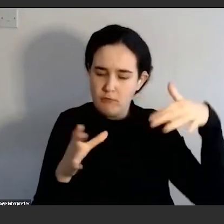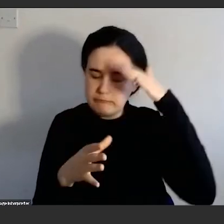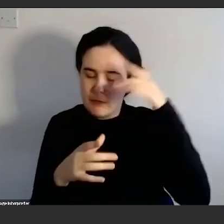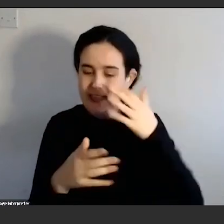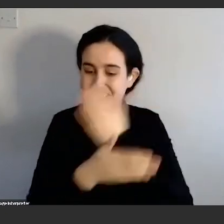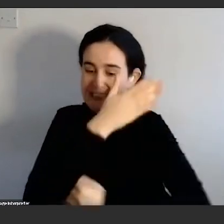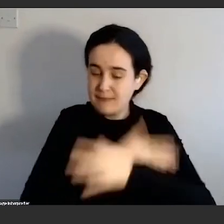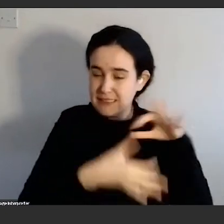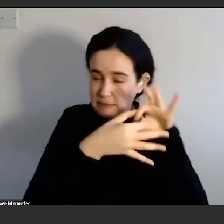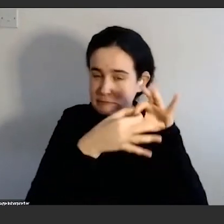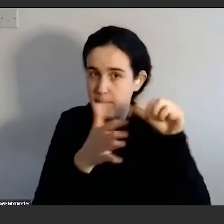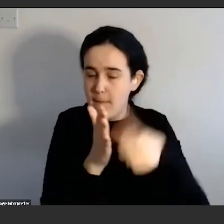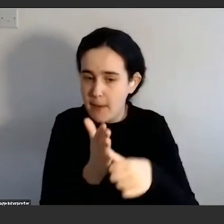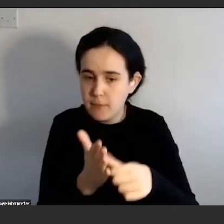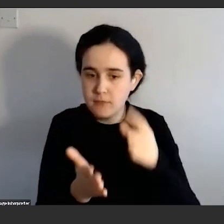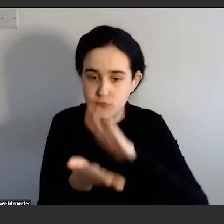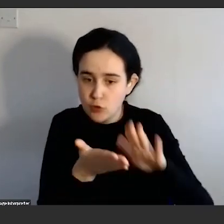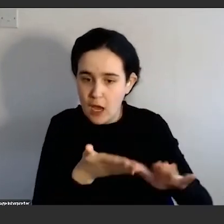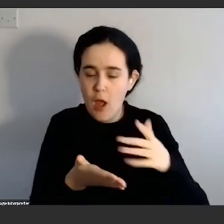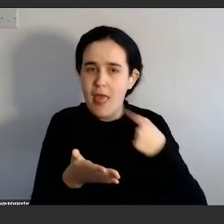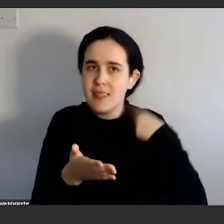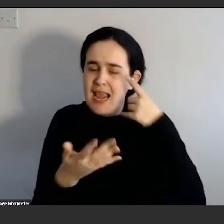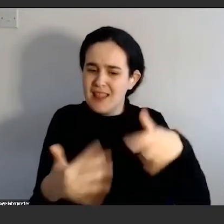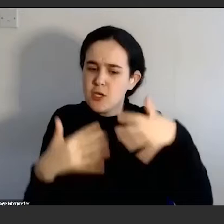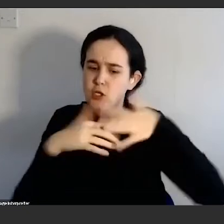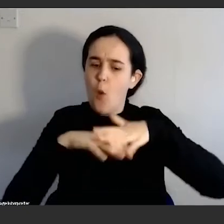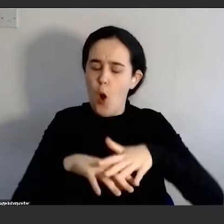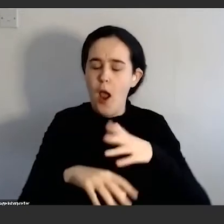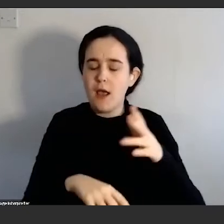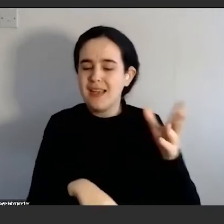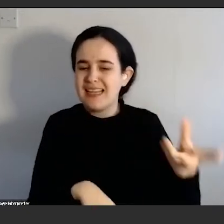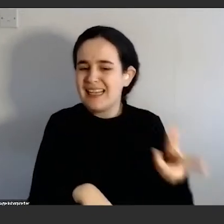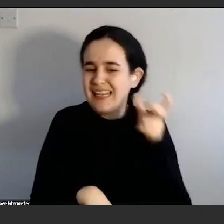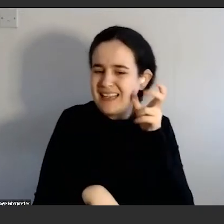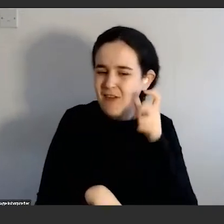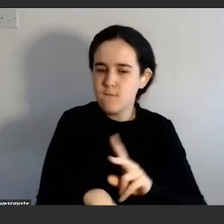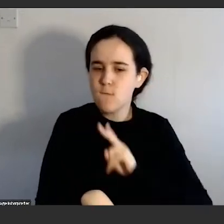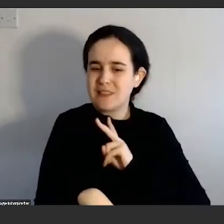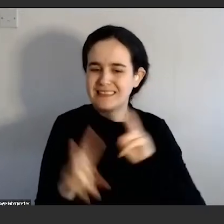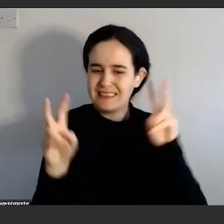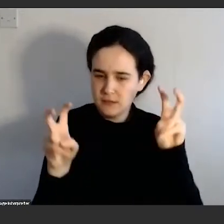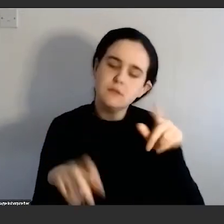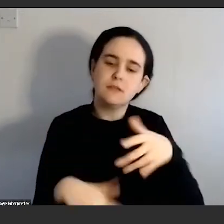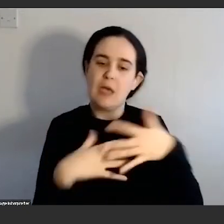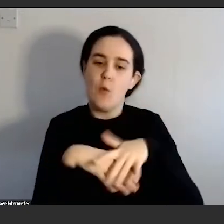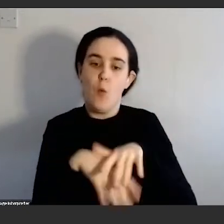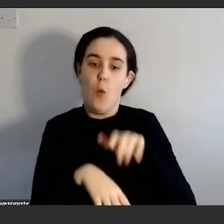create meaning and understanding, which is what many of the symptoms are